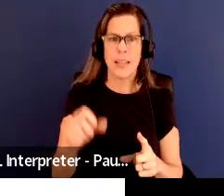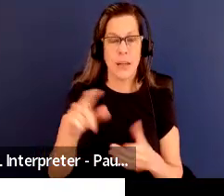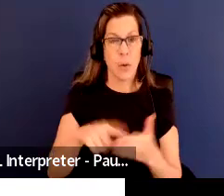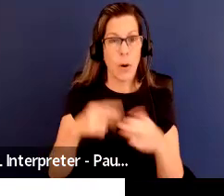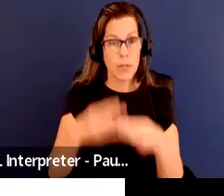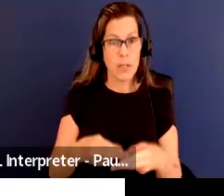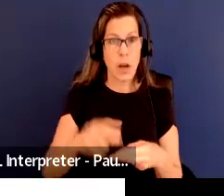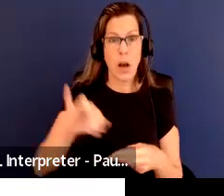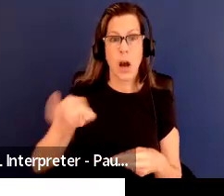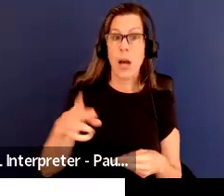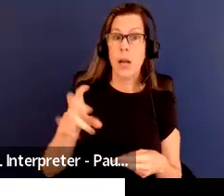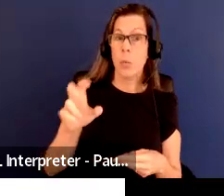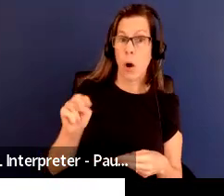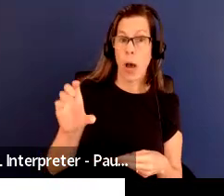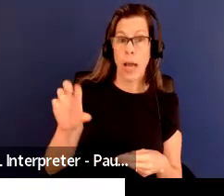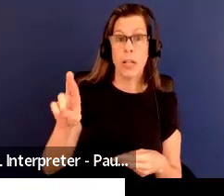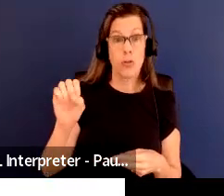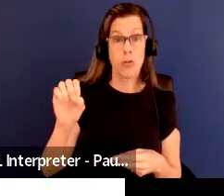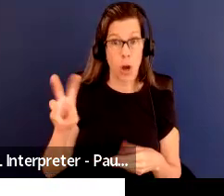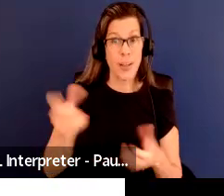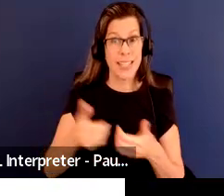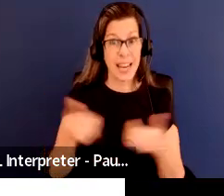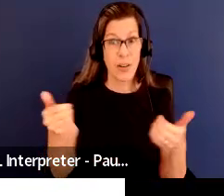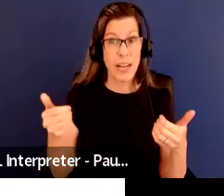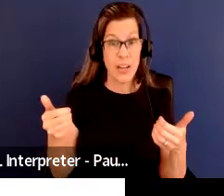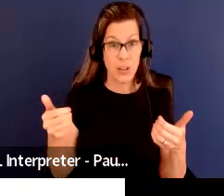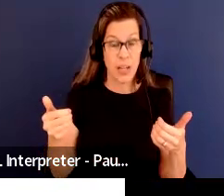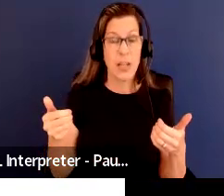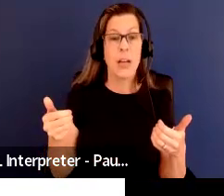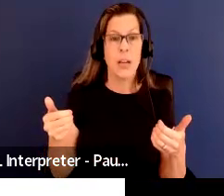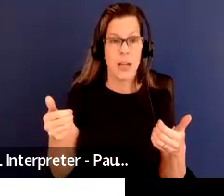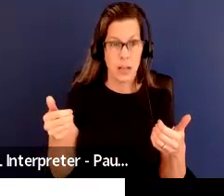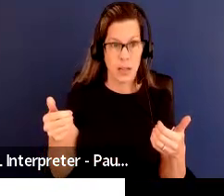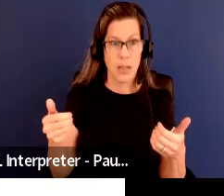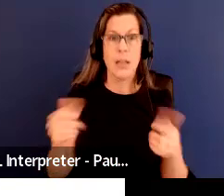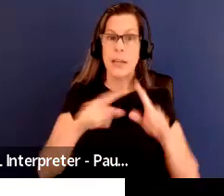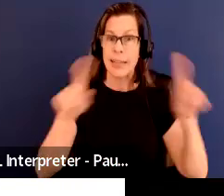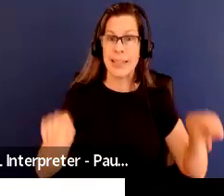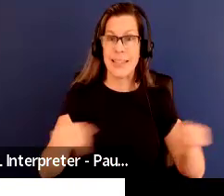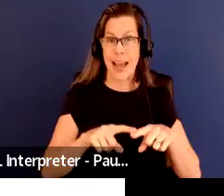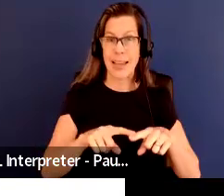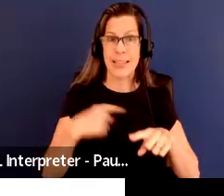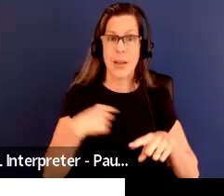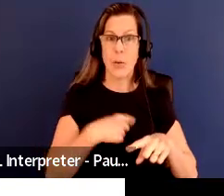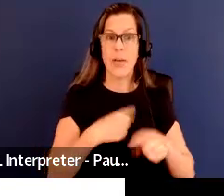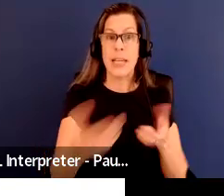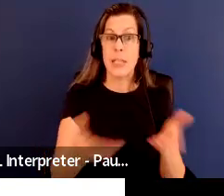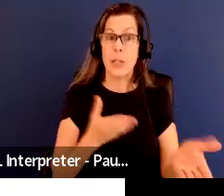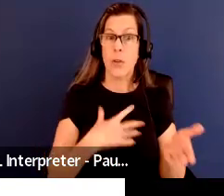as Juan Crow, and the segregation with signs like "We serve whites only, no Spanish or Mexicans